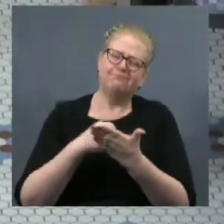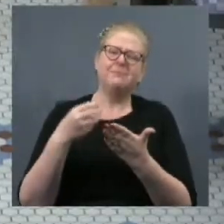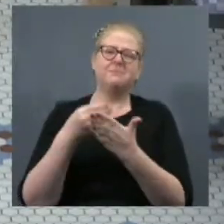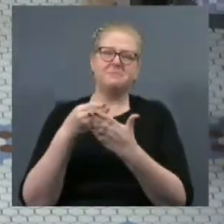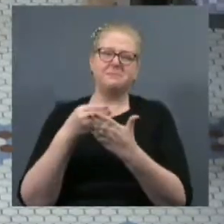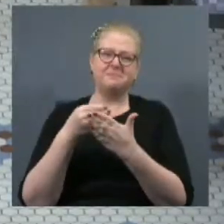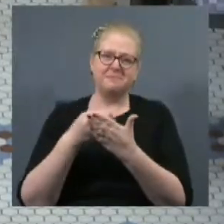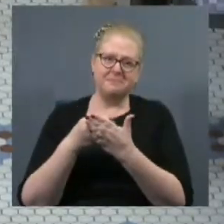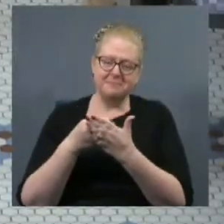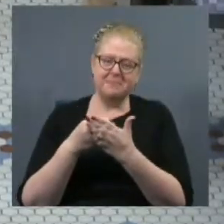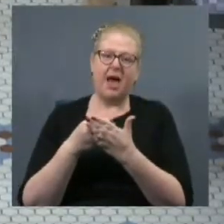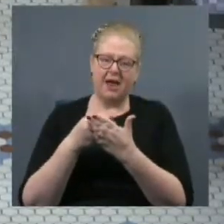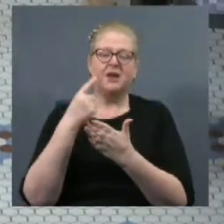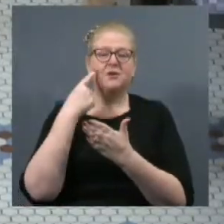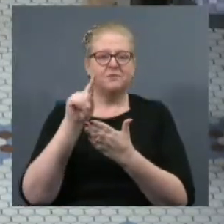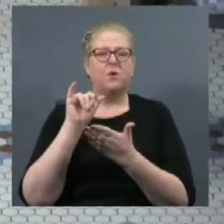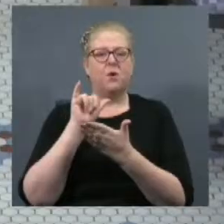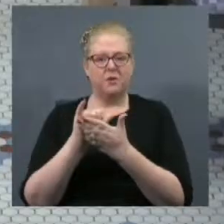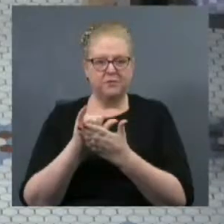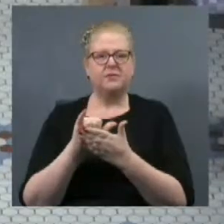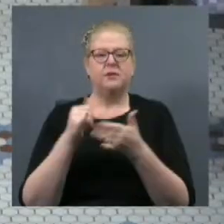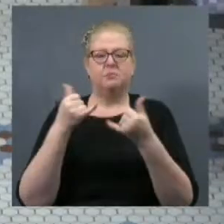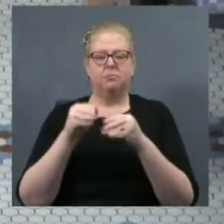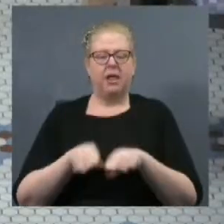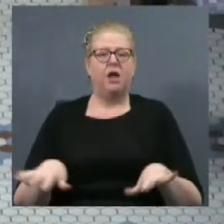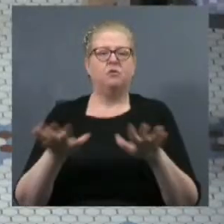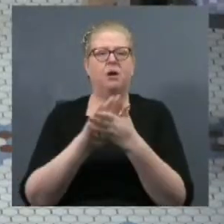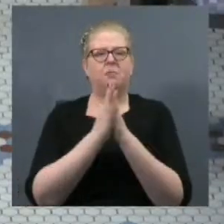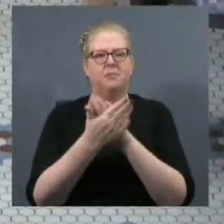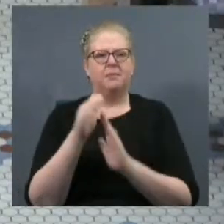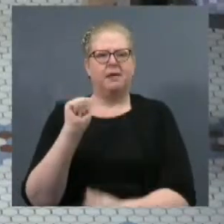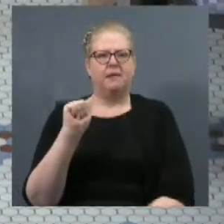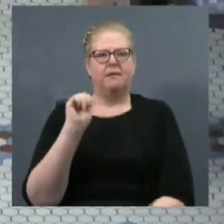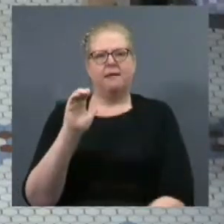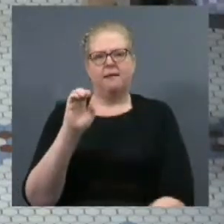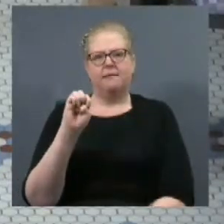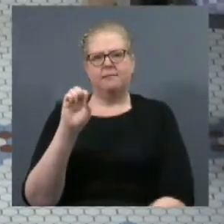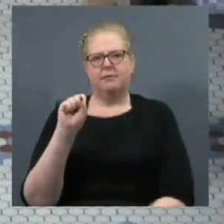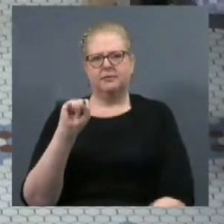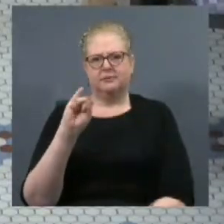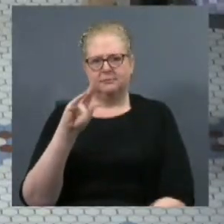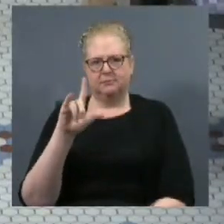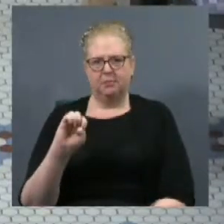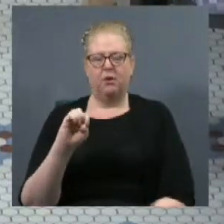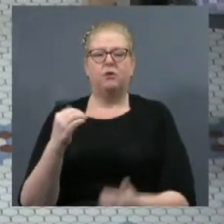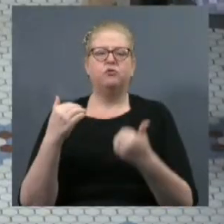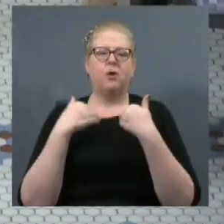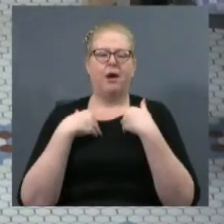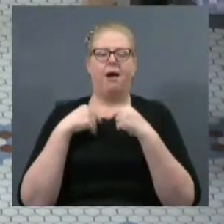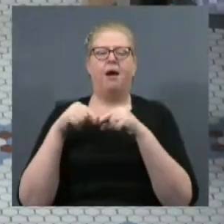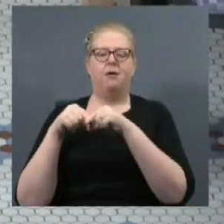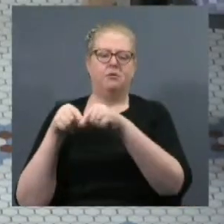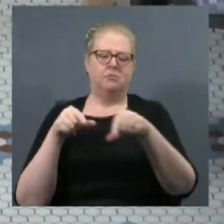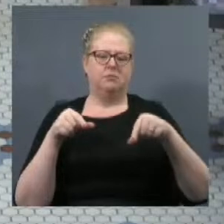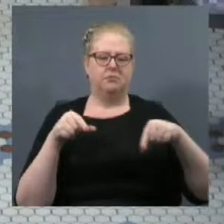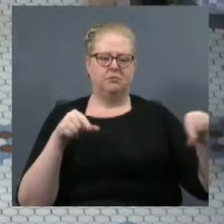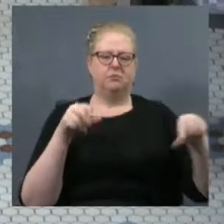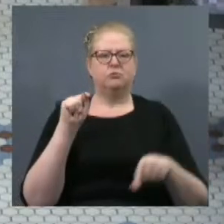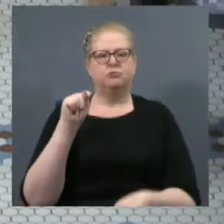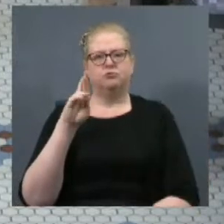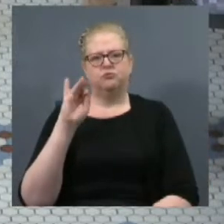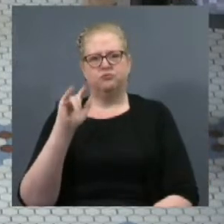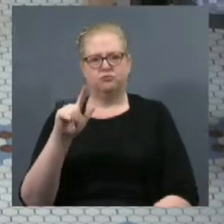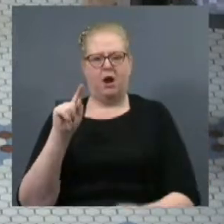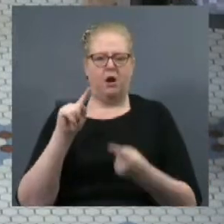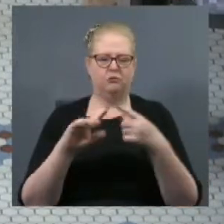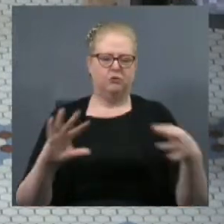accessible playground, a trail from Soma, the dog park, multi-purpose courts, and some